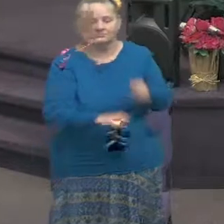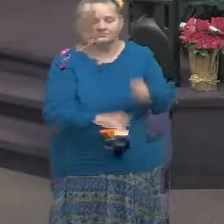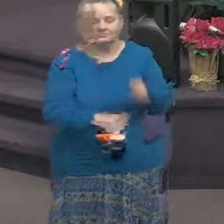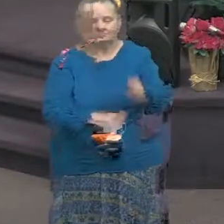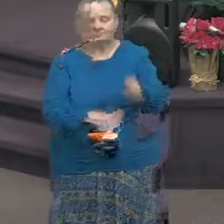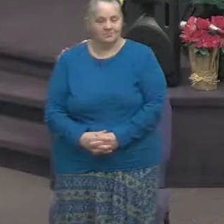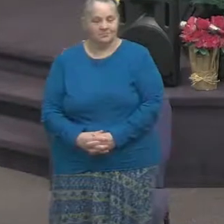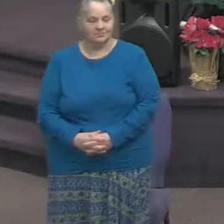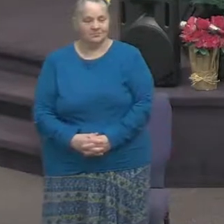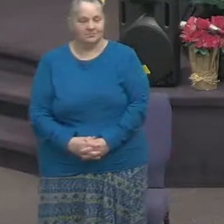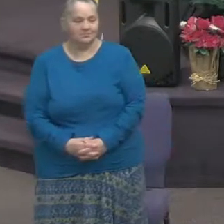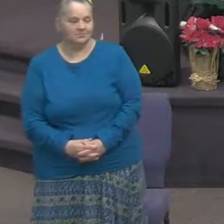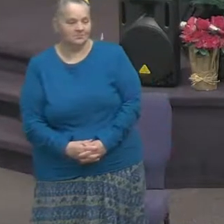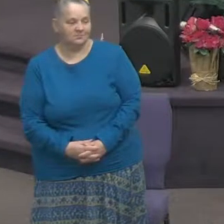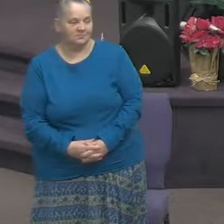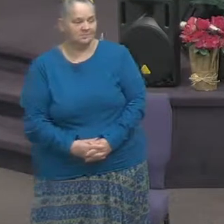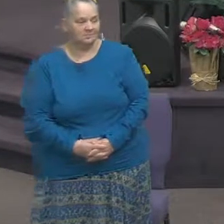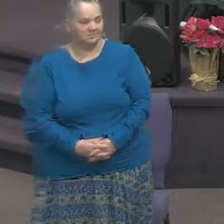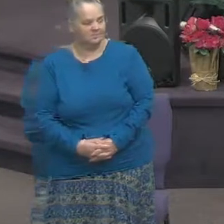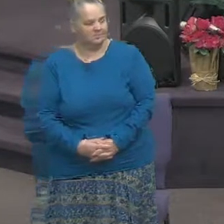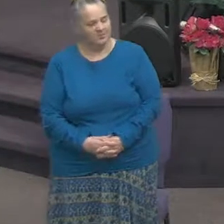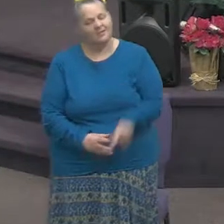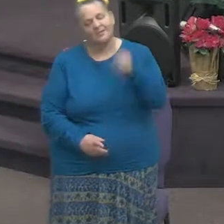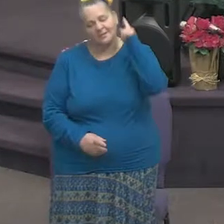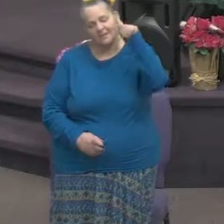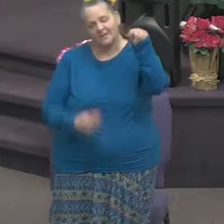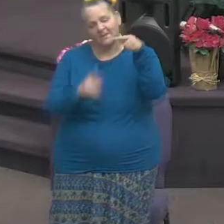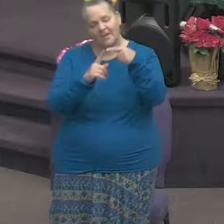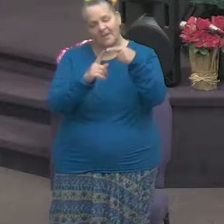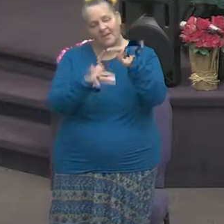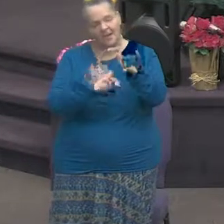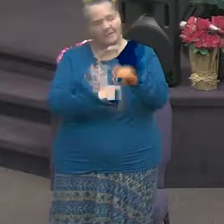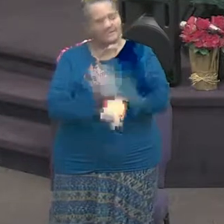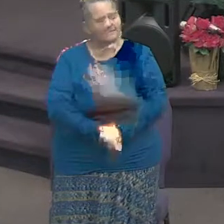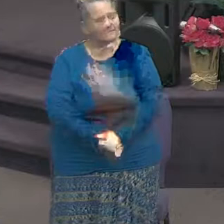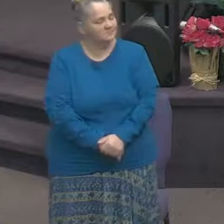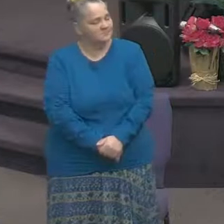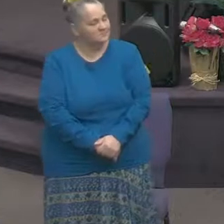Yes, he is. Amen. I'm just going to let that resonate for a moment.